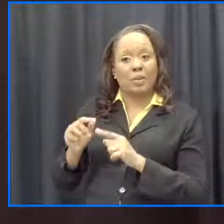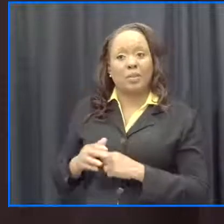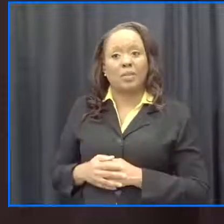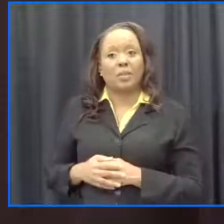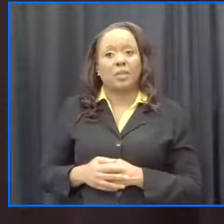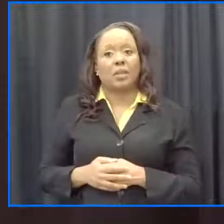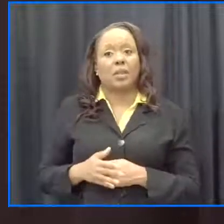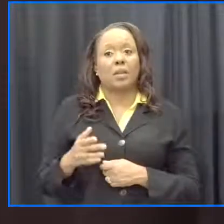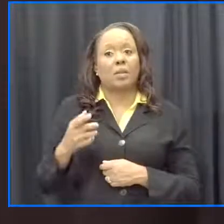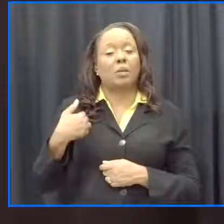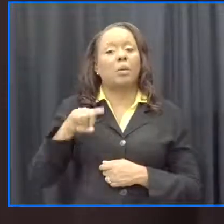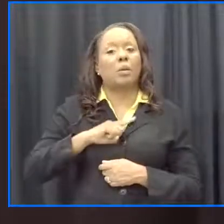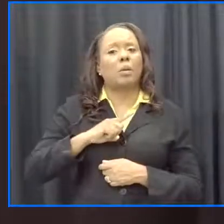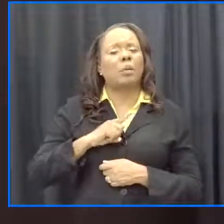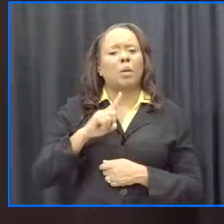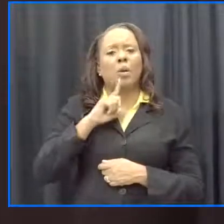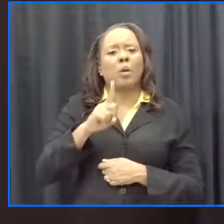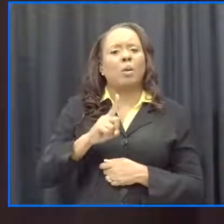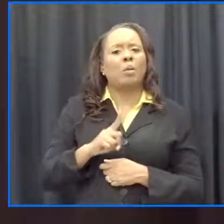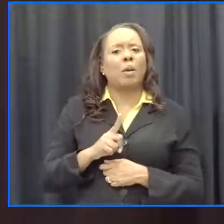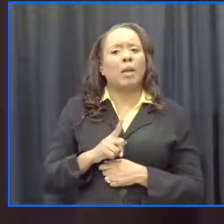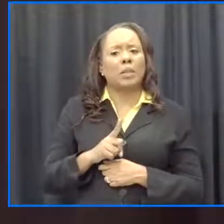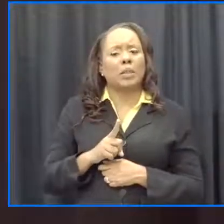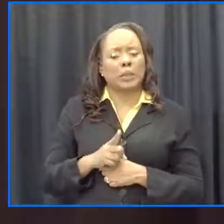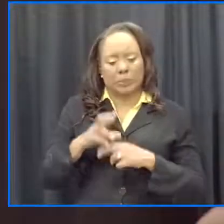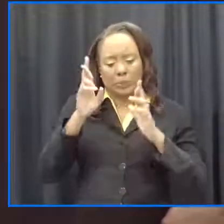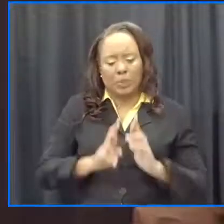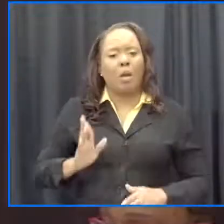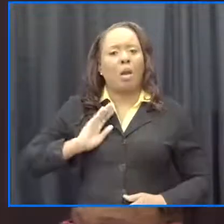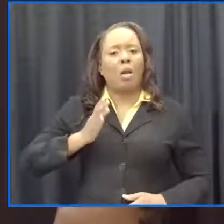subscribe to the oaths of office on Monday last.